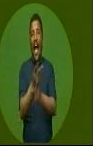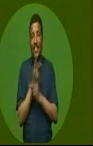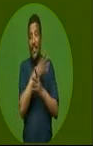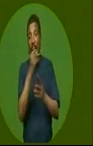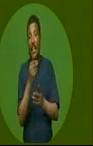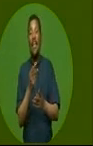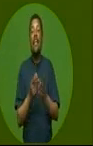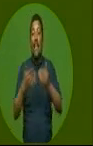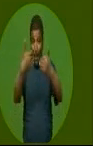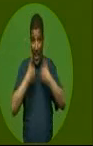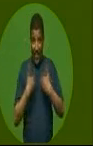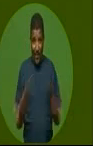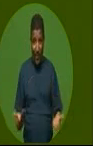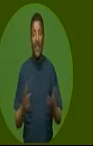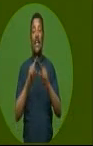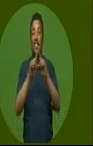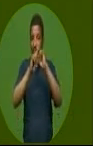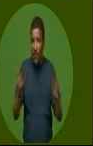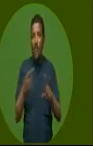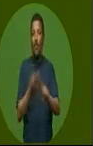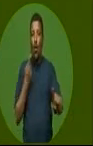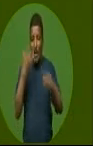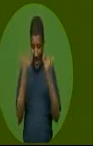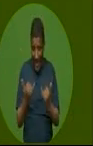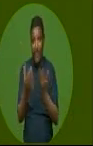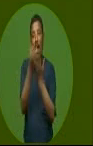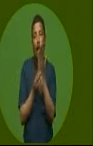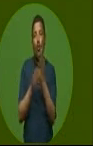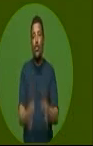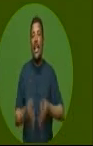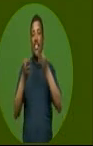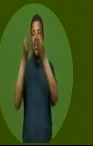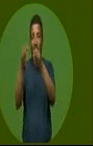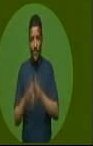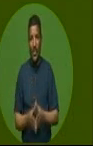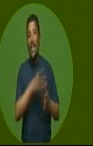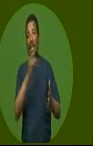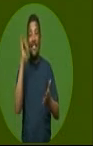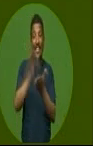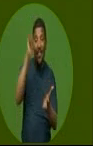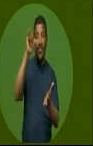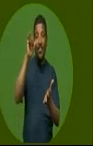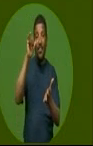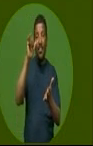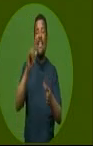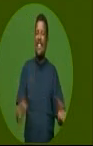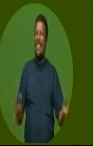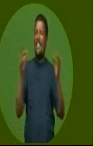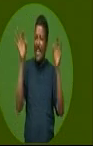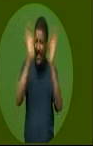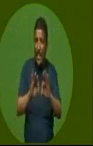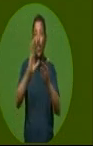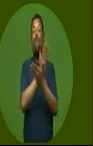liabilities. It differs from the current account transactions in that it